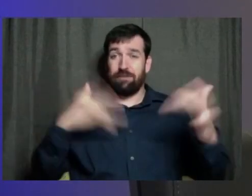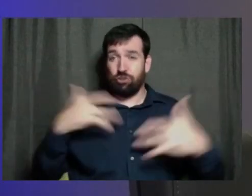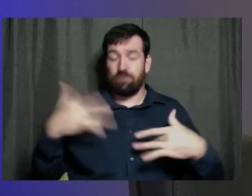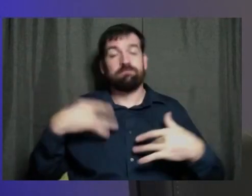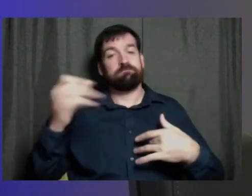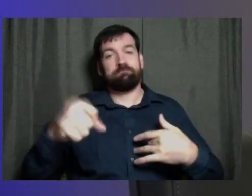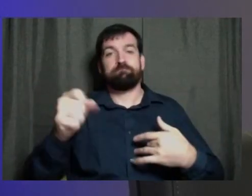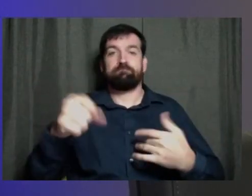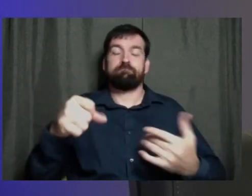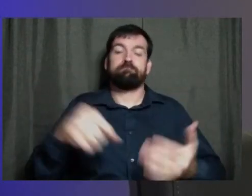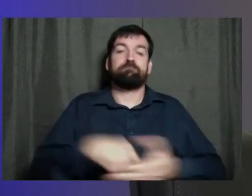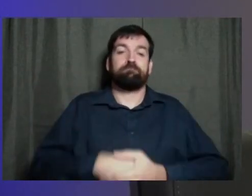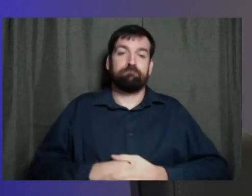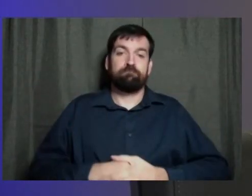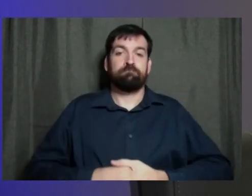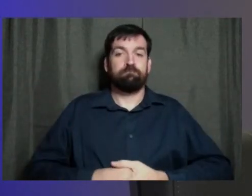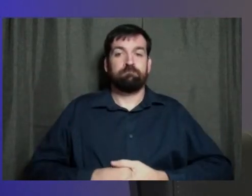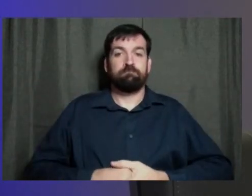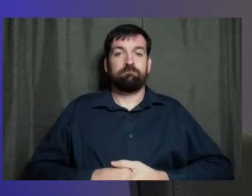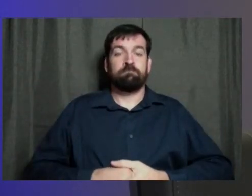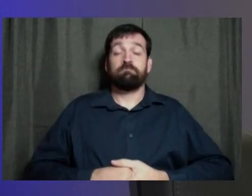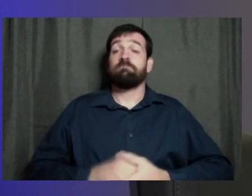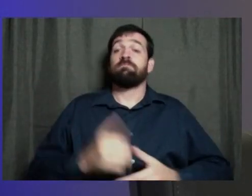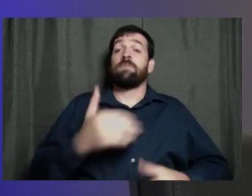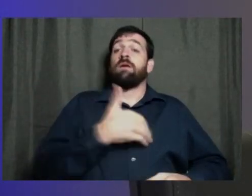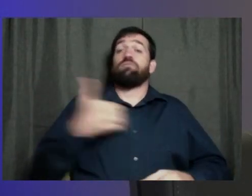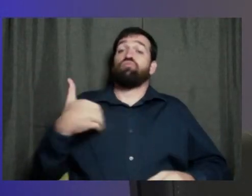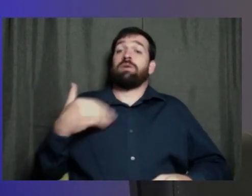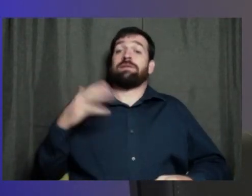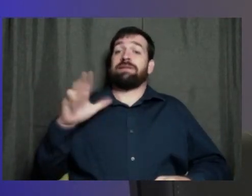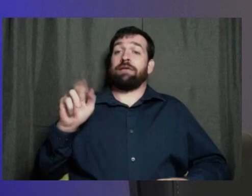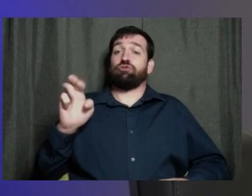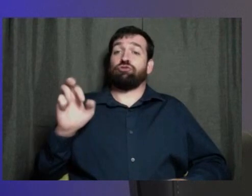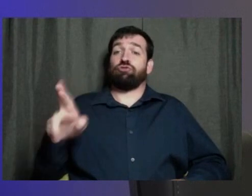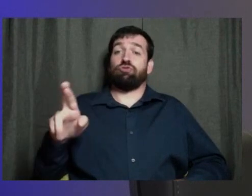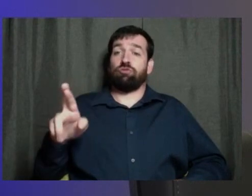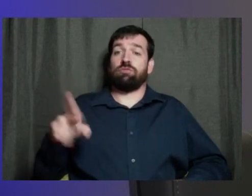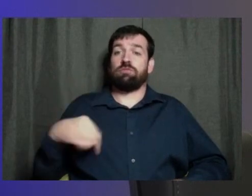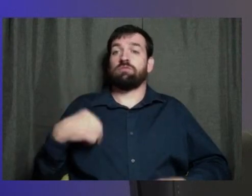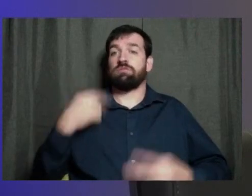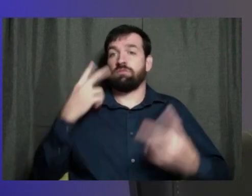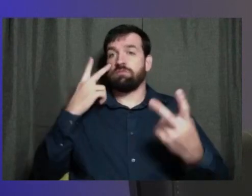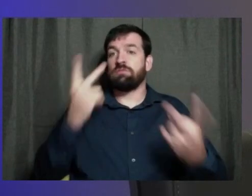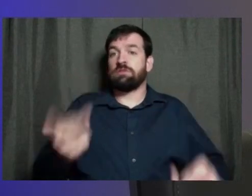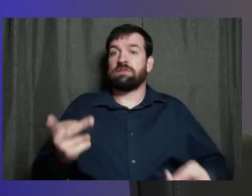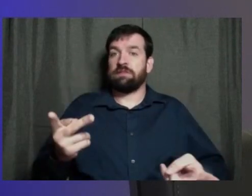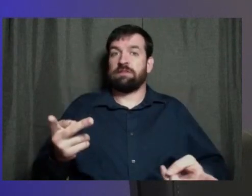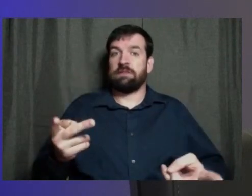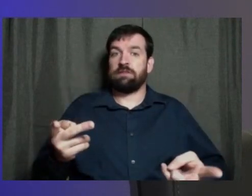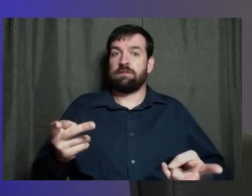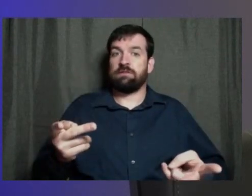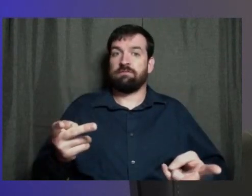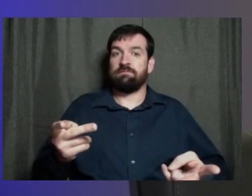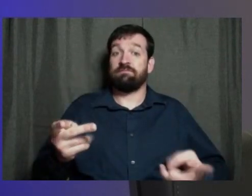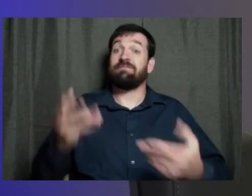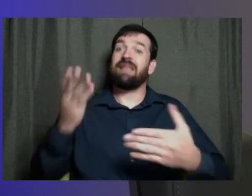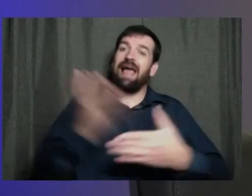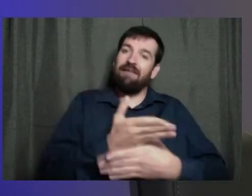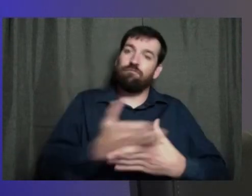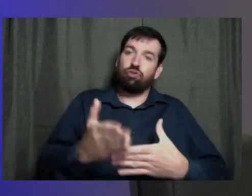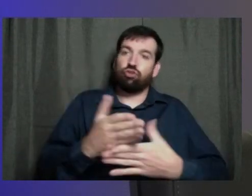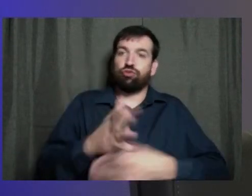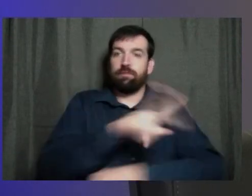think in breast cancer, we certainly saw sort of a lack of the average patient with breast cancer, the